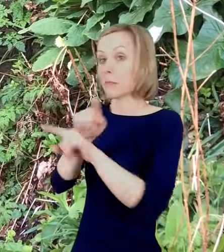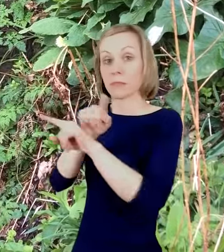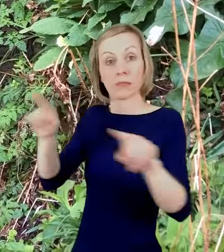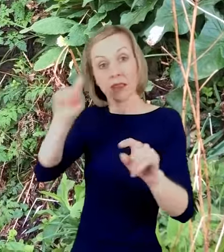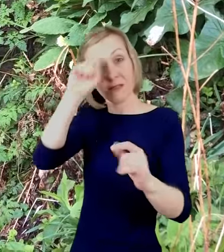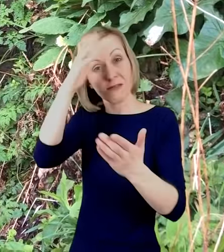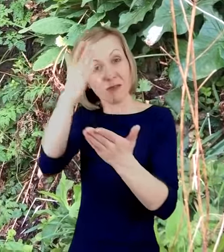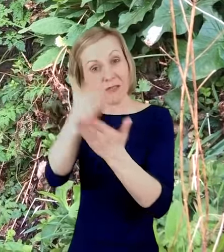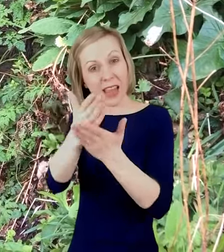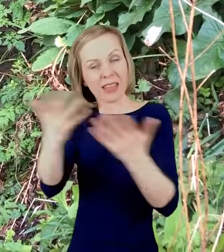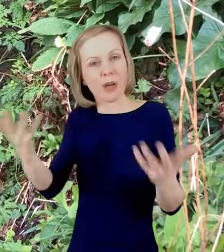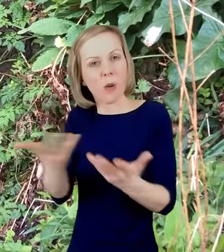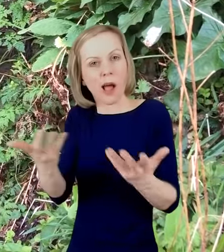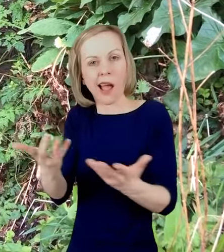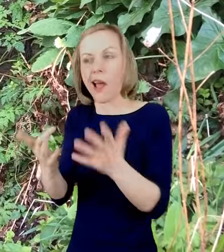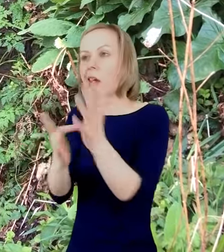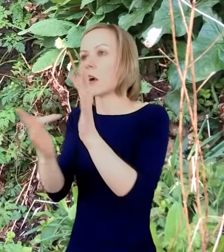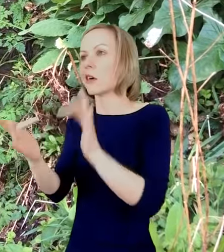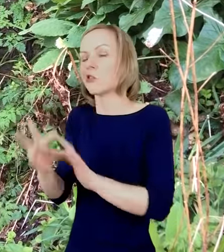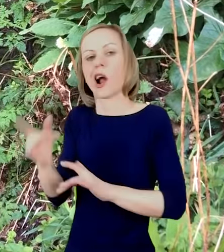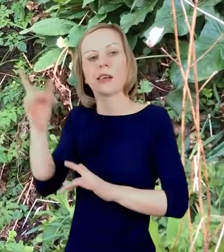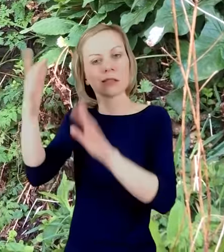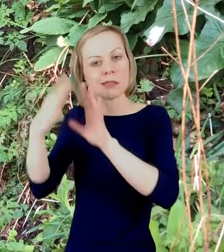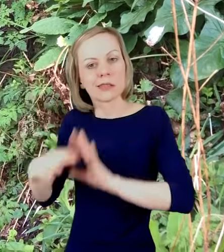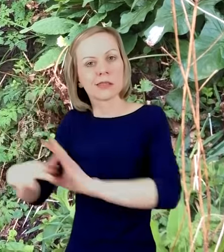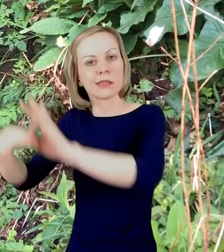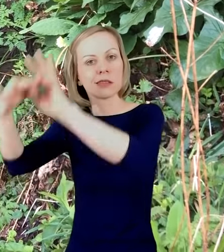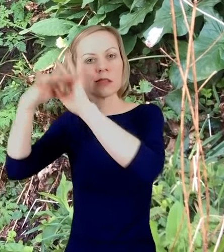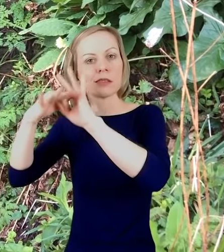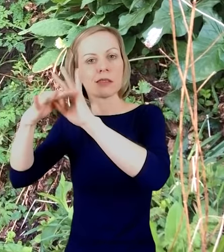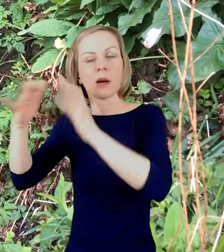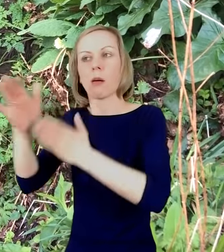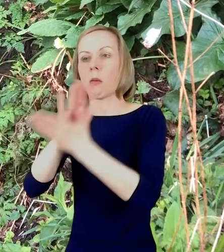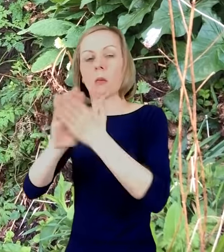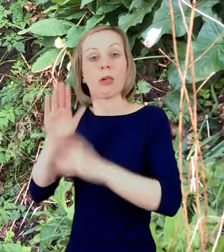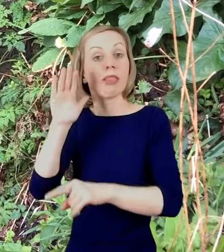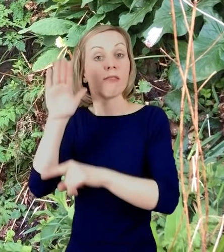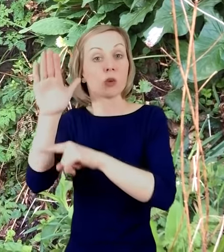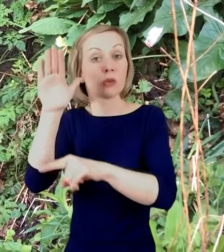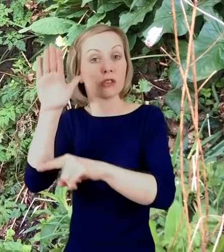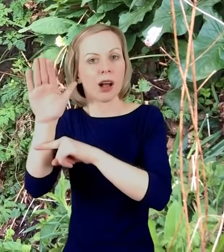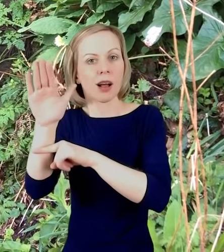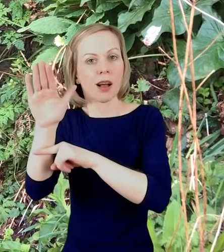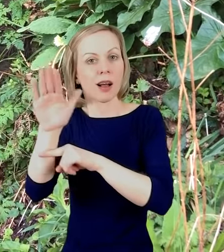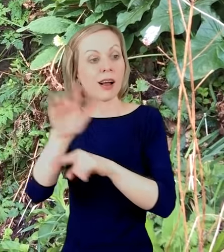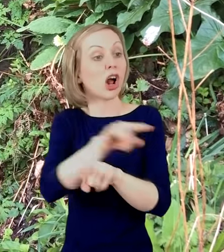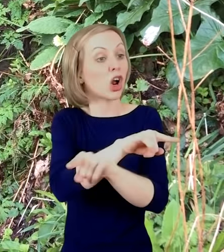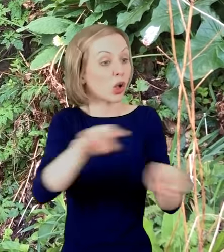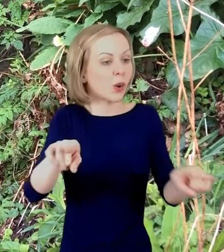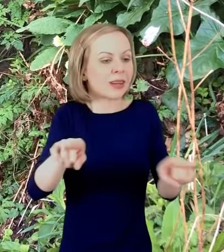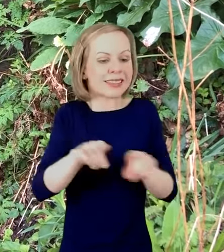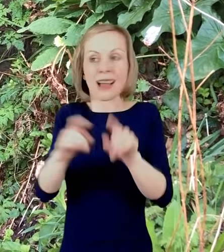that if you put your faith in Christ, one day you too will rise from the dead, just as he